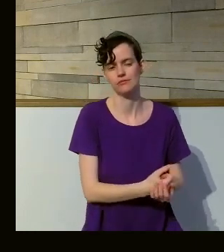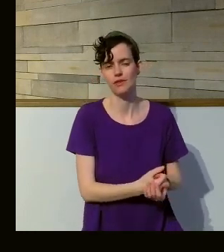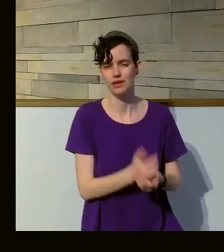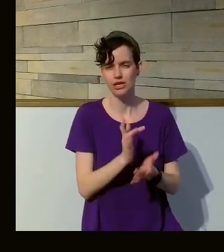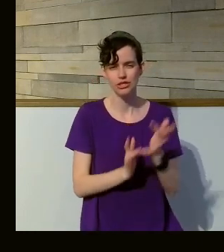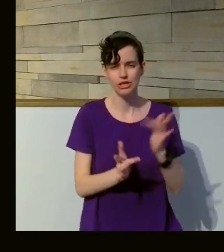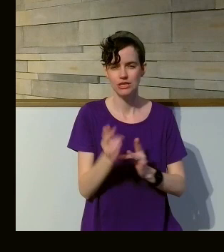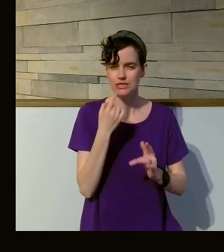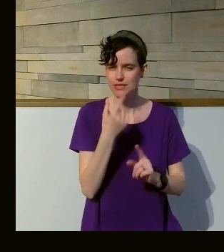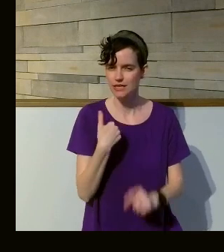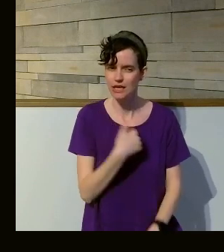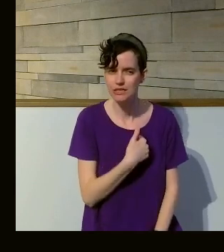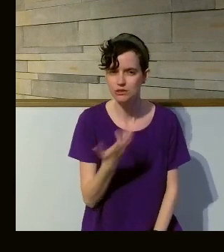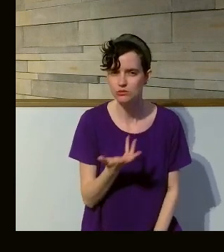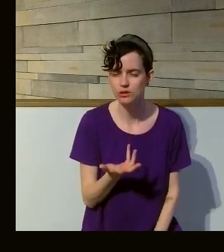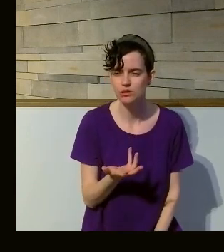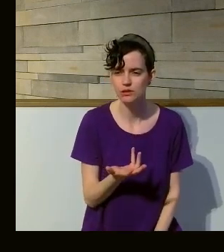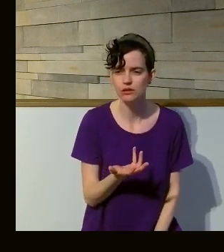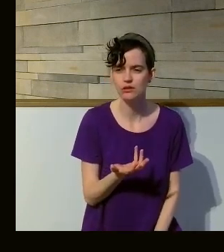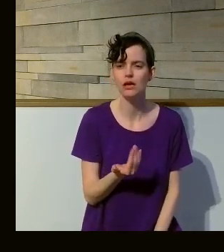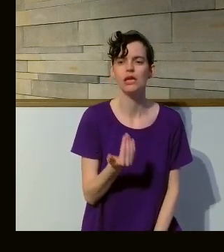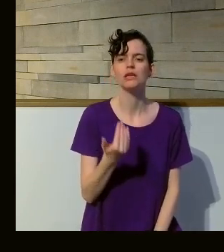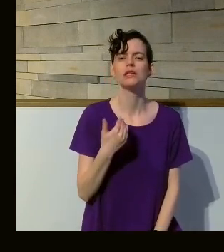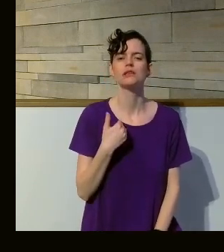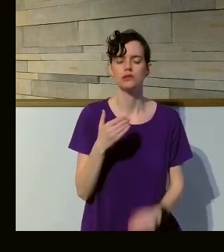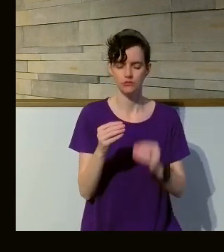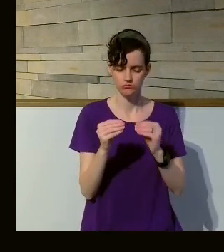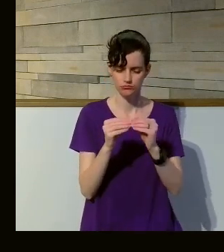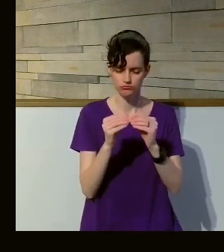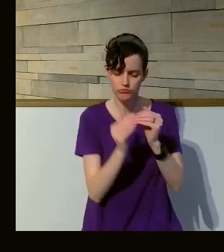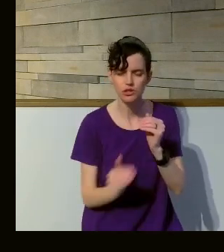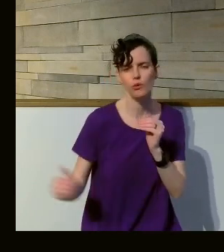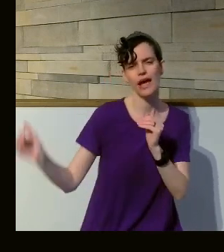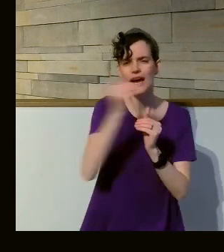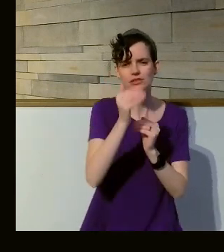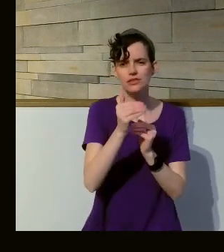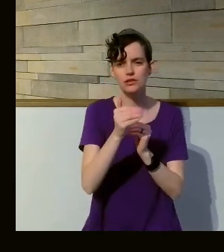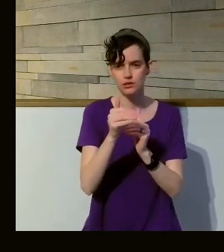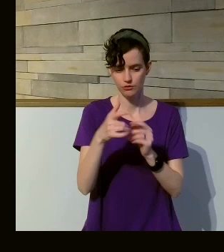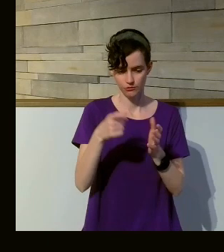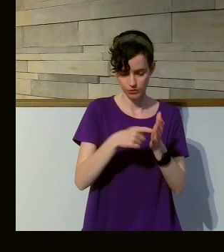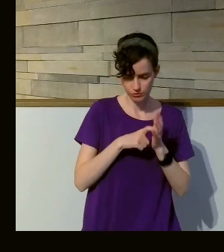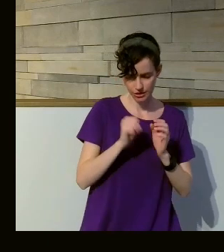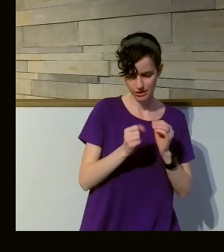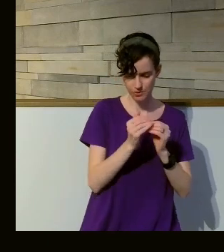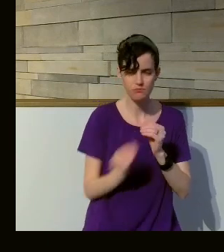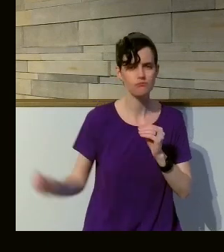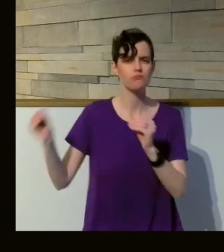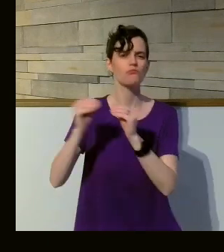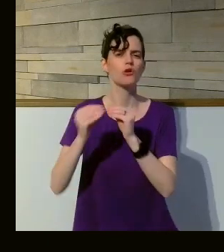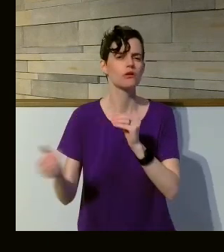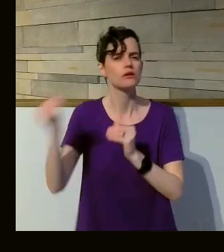What's Jesus telling us to do? He's saying you've got to go the extra, right? You've got to do what is extra, not just